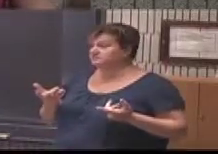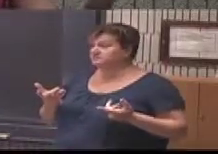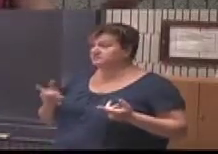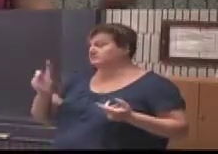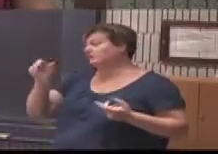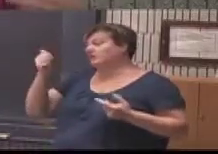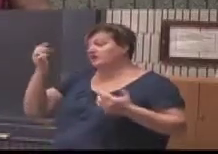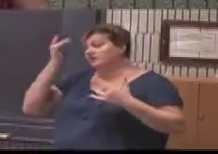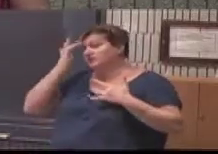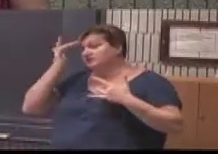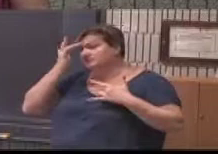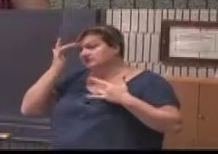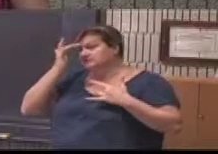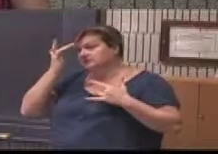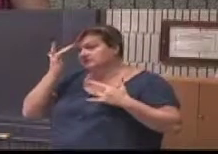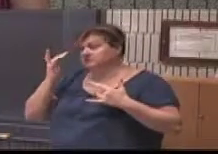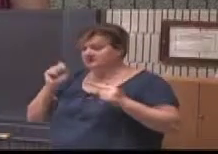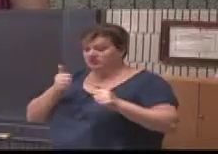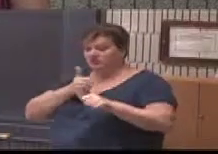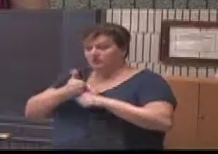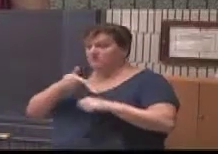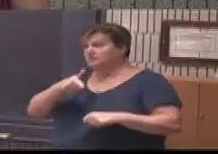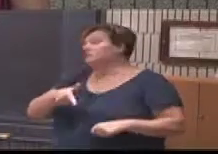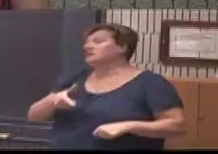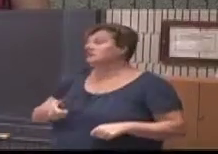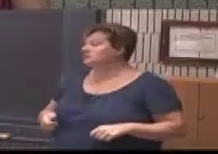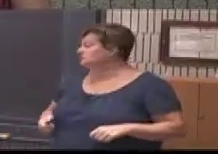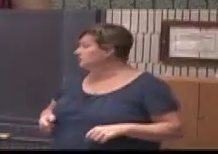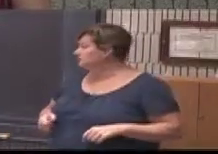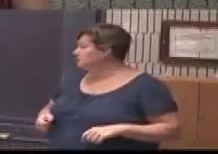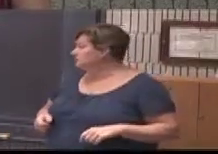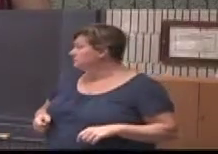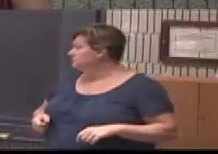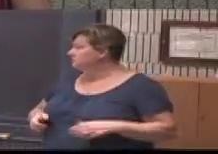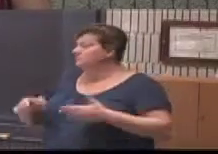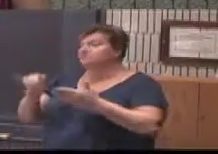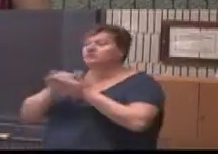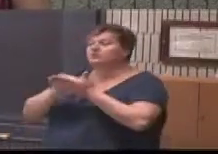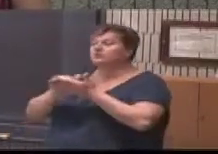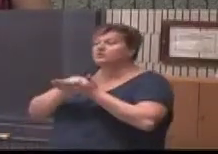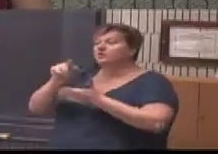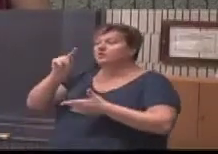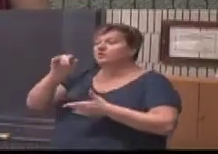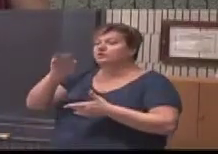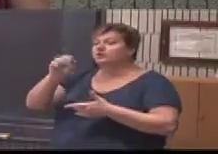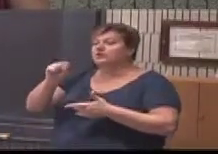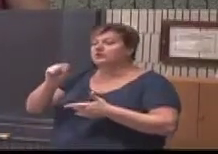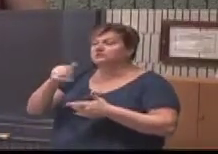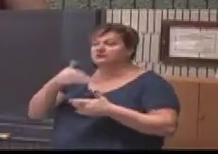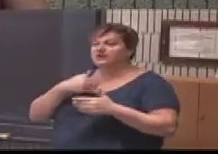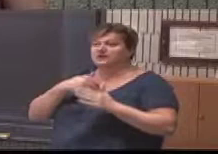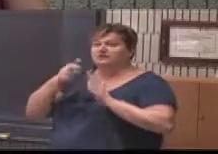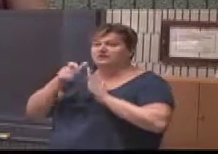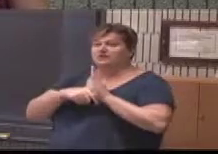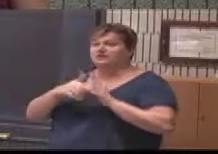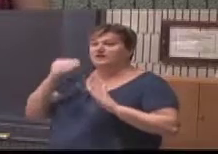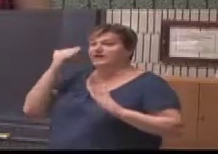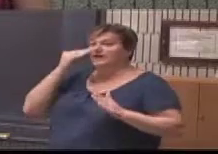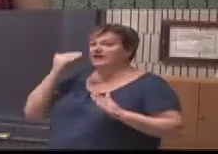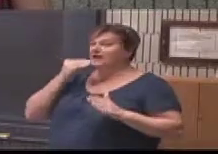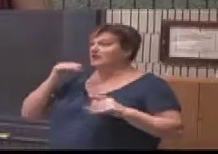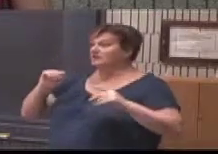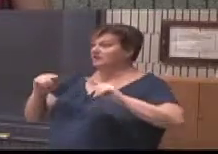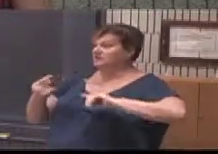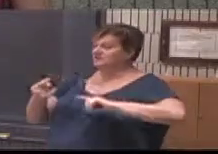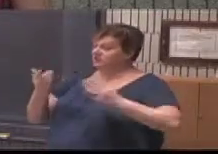other diseases can predispose this? I don't know if any of you heard, but in the New York Times, there was an article recently about head injury, and